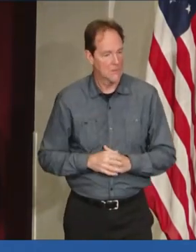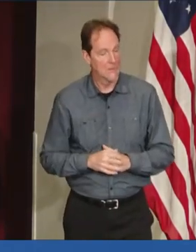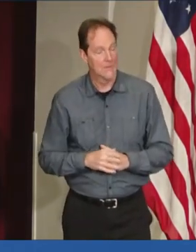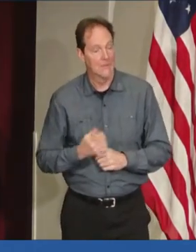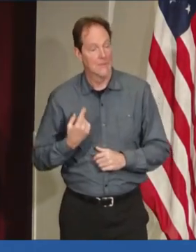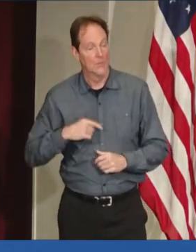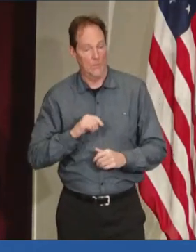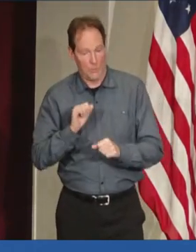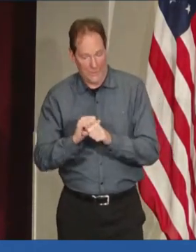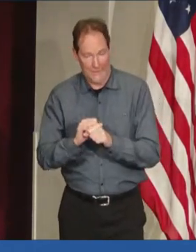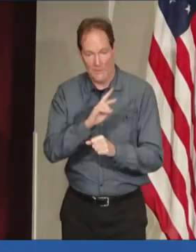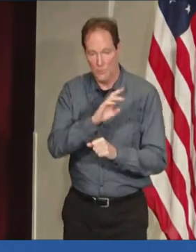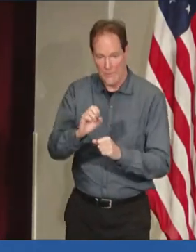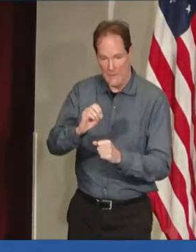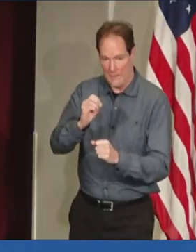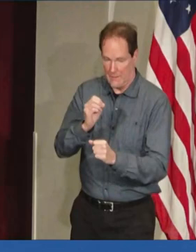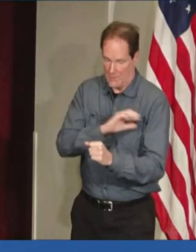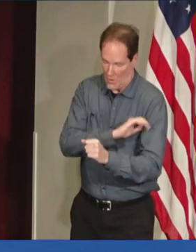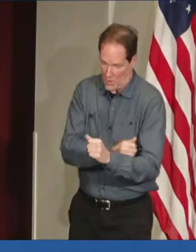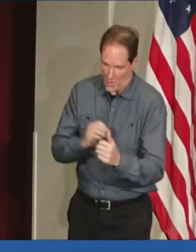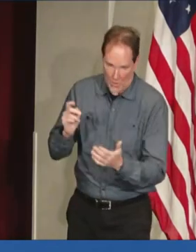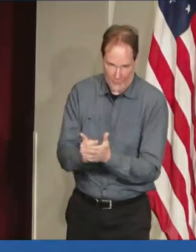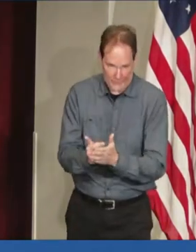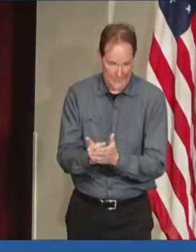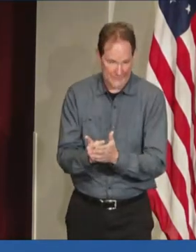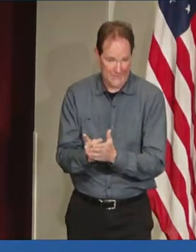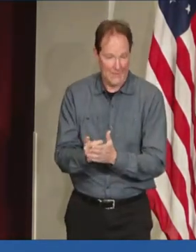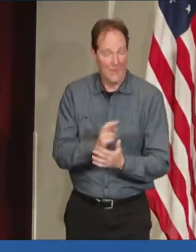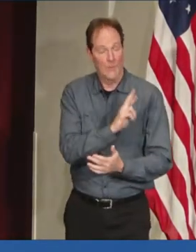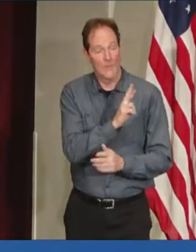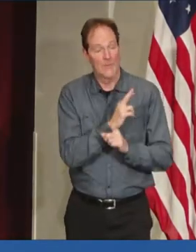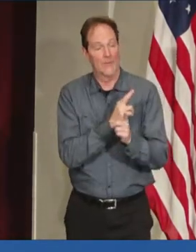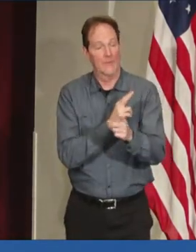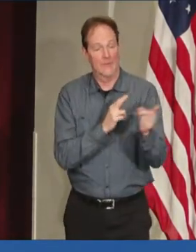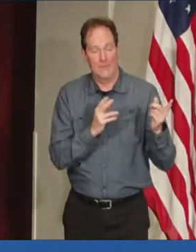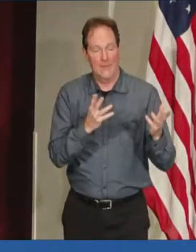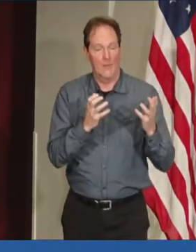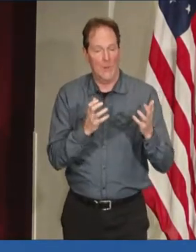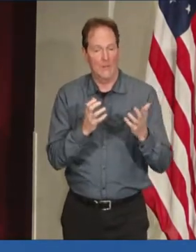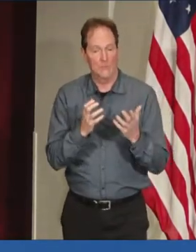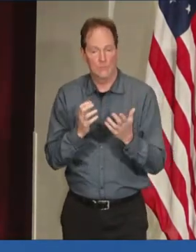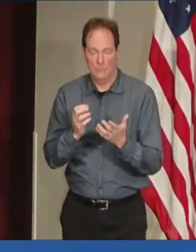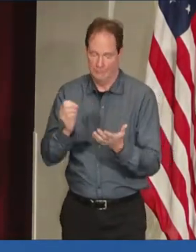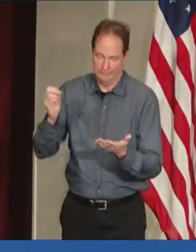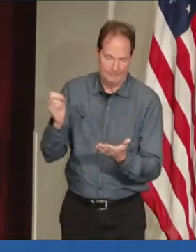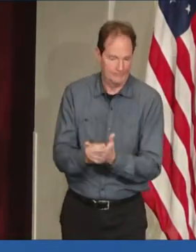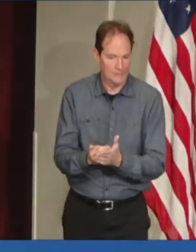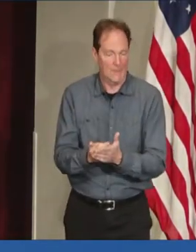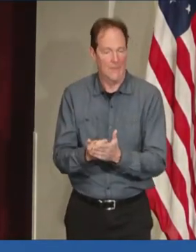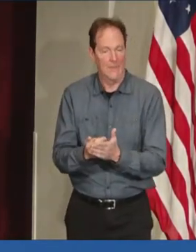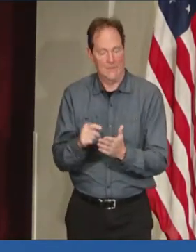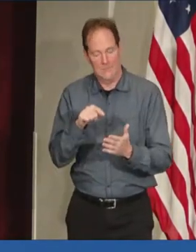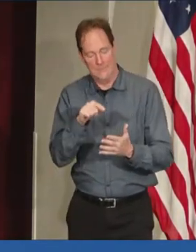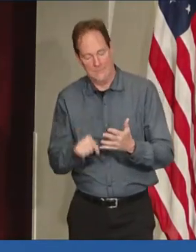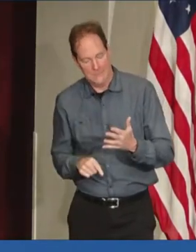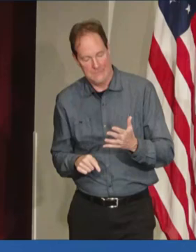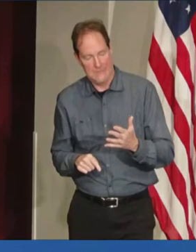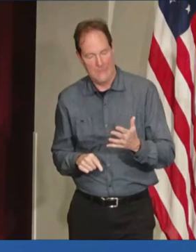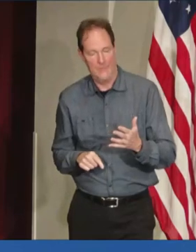on the reauthorization, the Republicans wanted to pass a provision that would